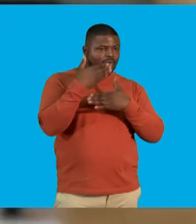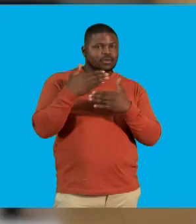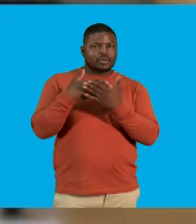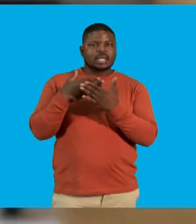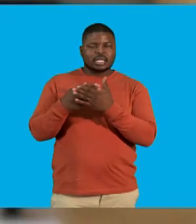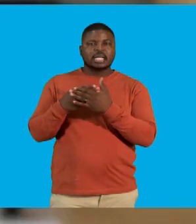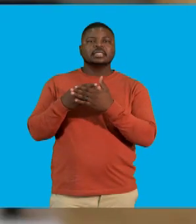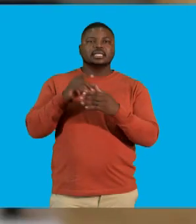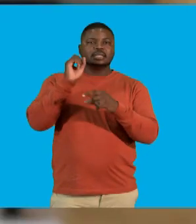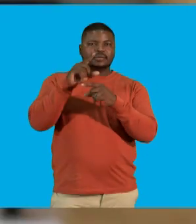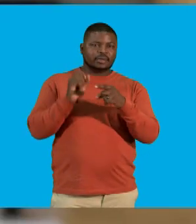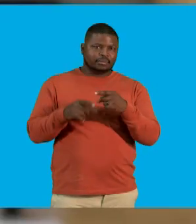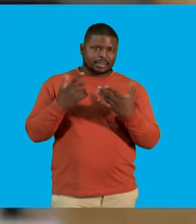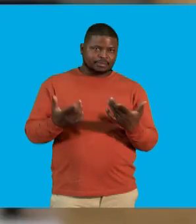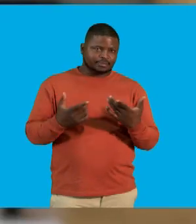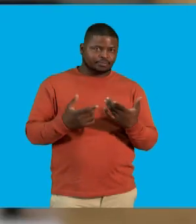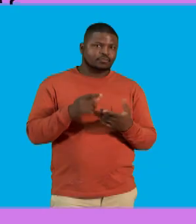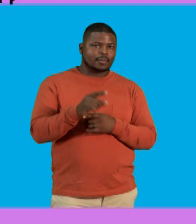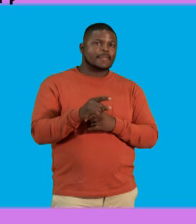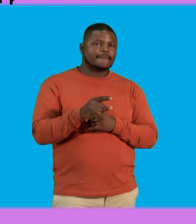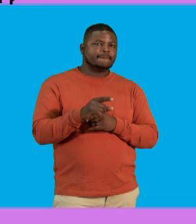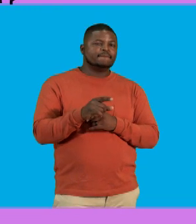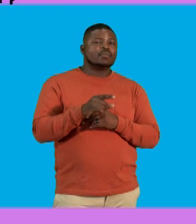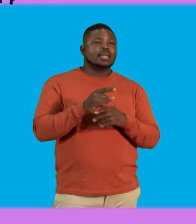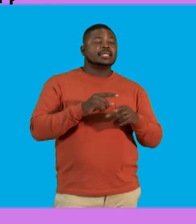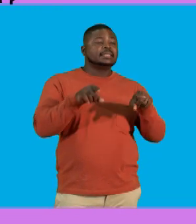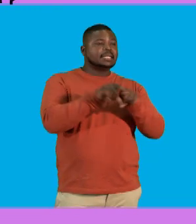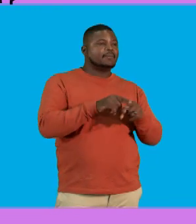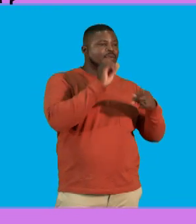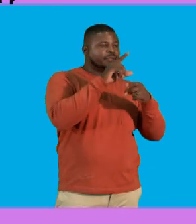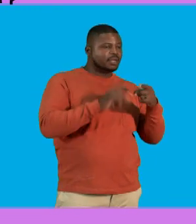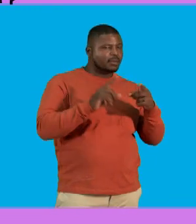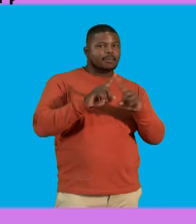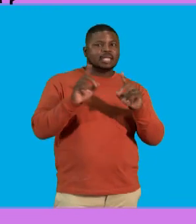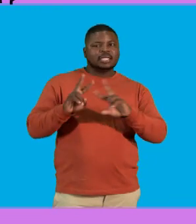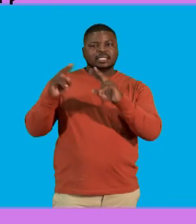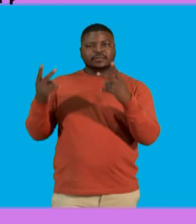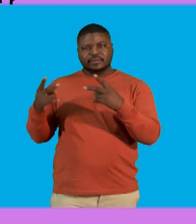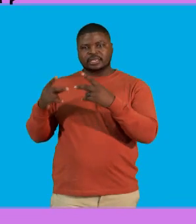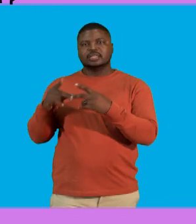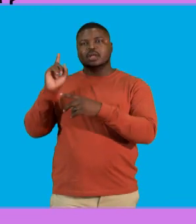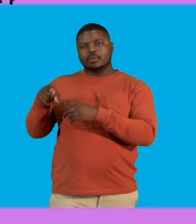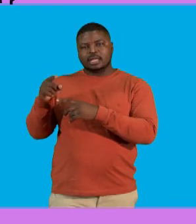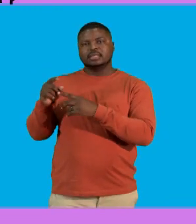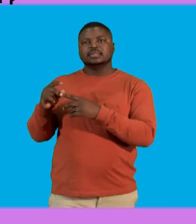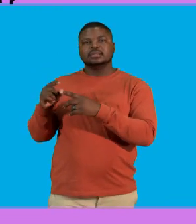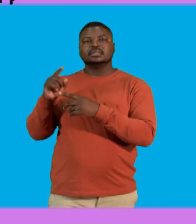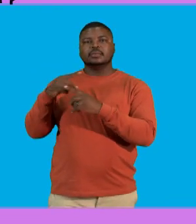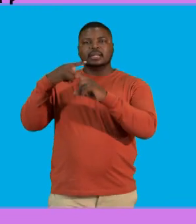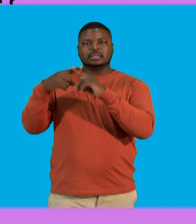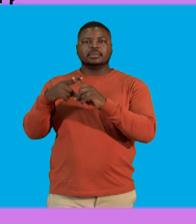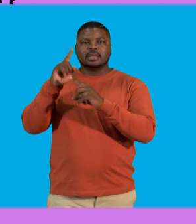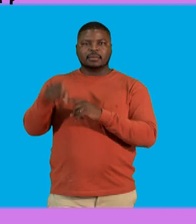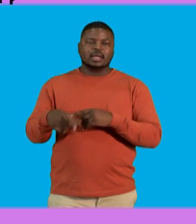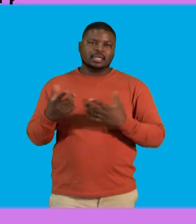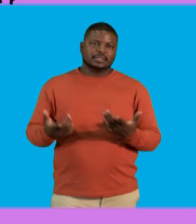multiply by the one that is not the same. So we divide it by same units and we multiply by the one that is not the same. So 5 divided by 1 is 5. 5 multiplied